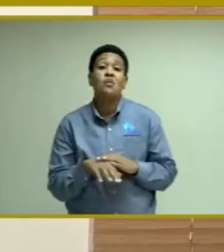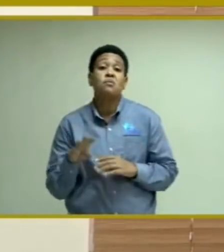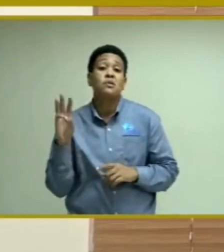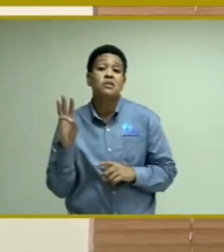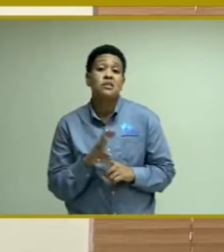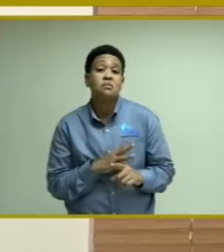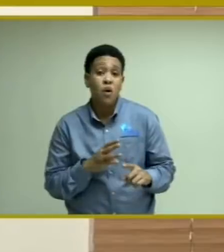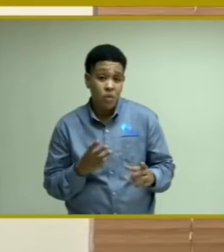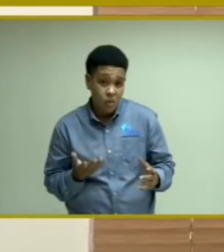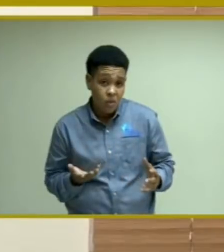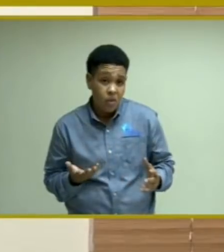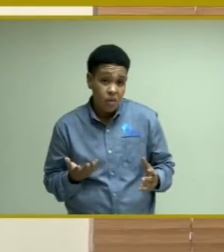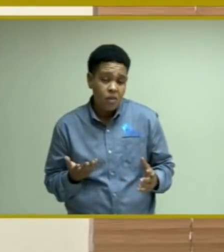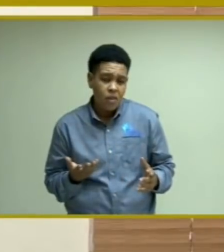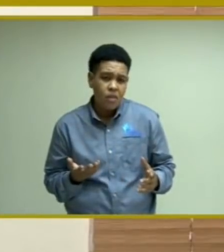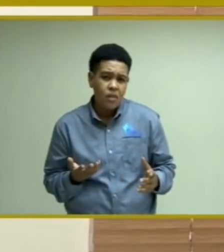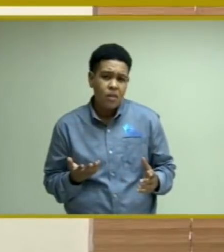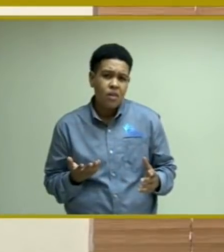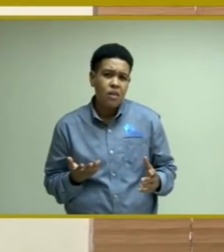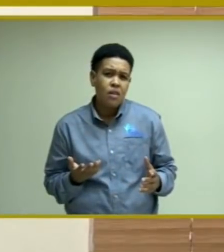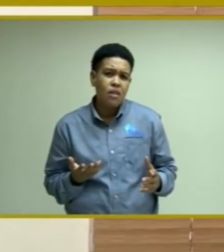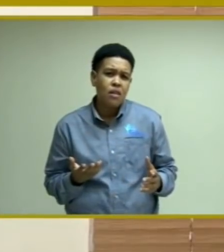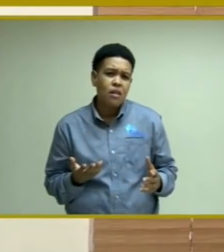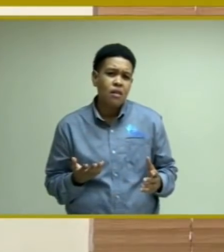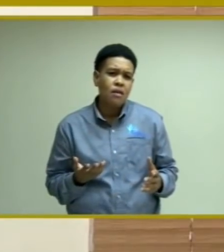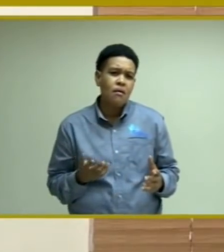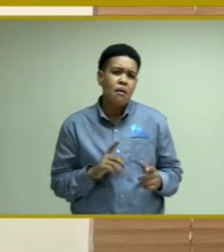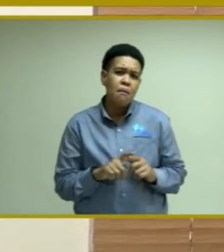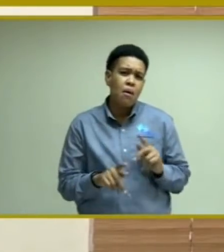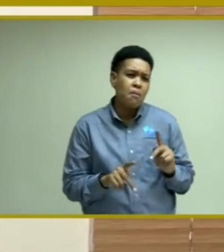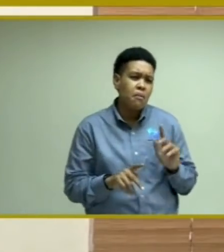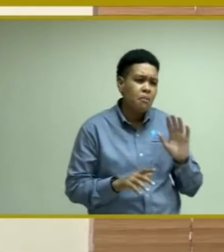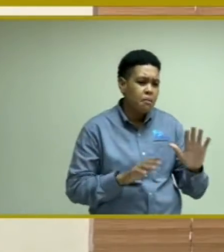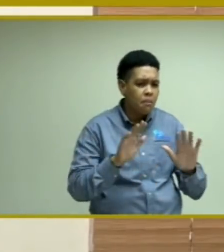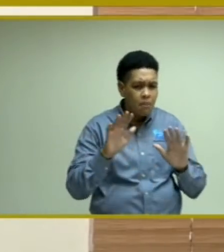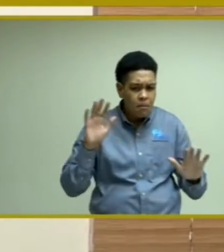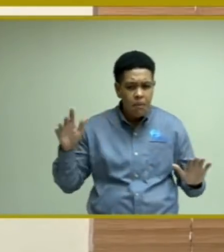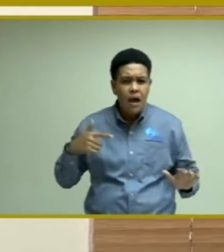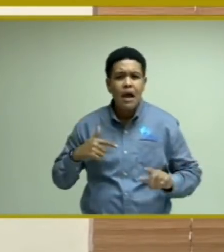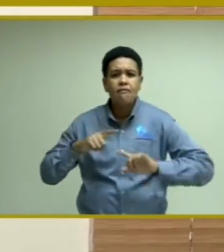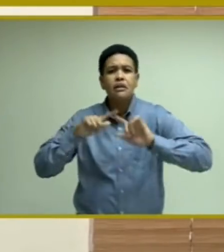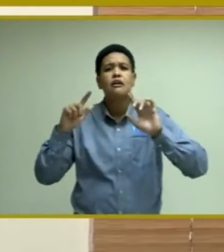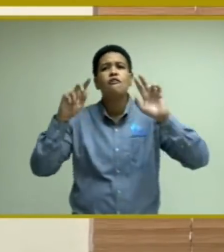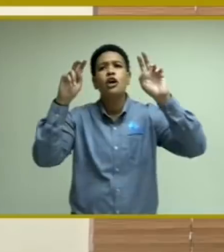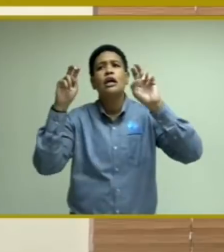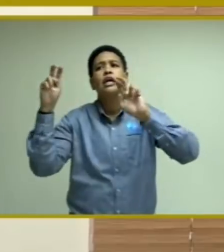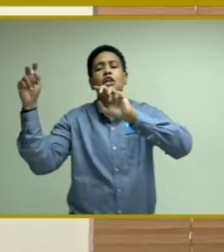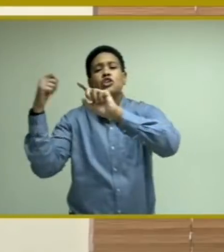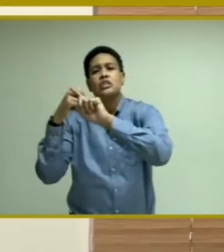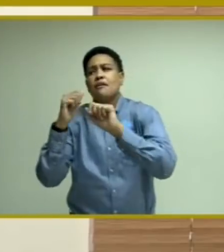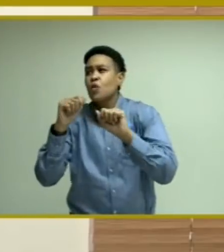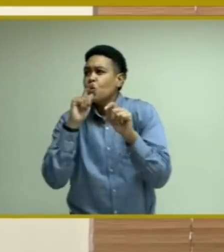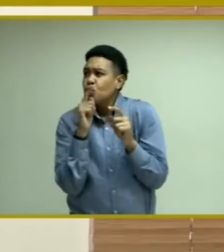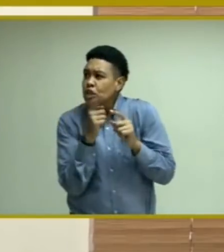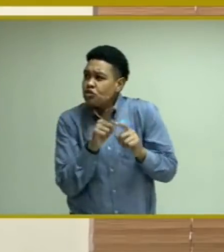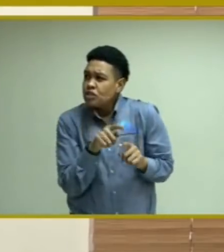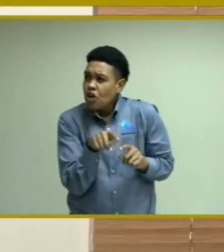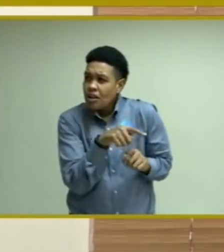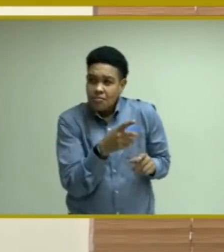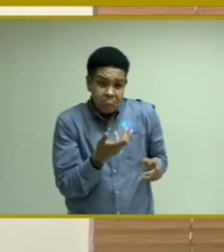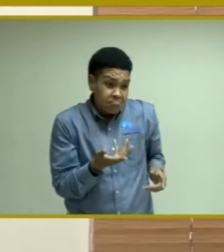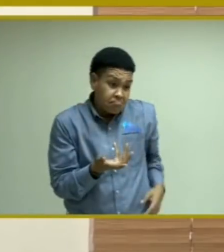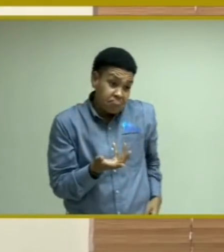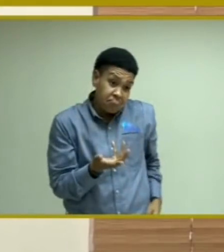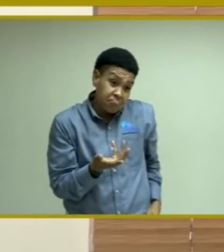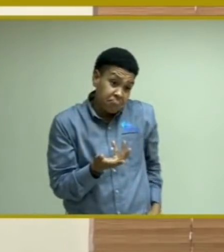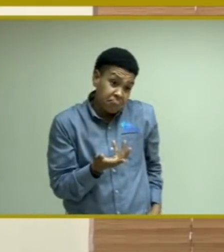months, but persons have different issues that could result in them not